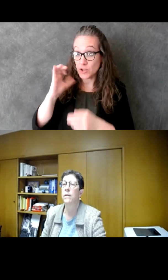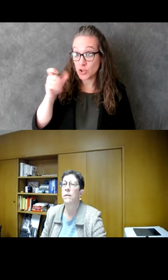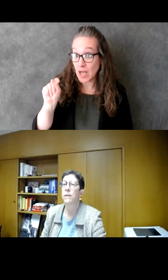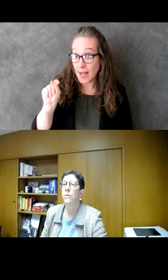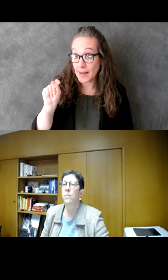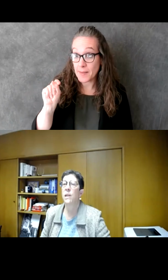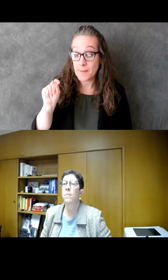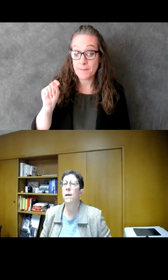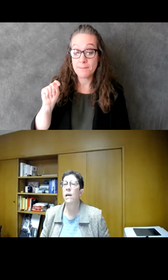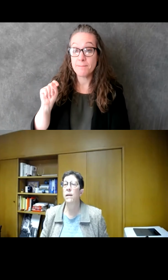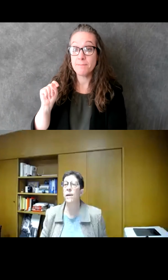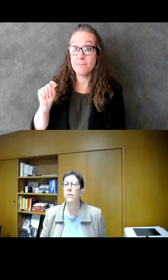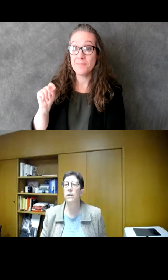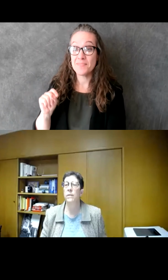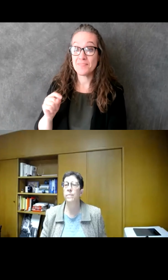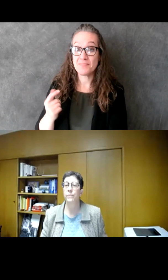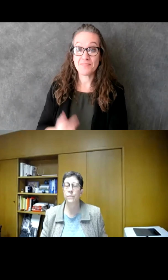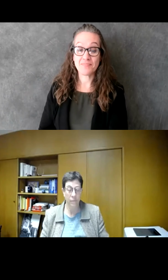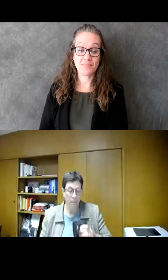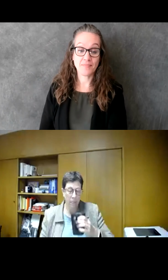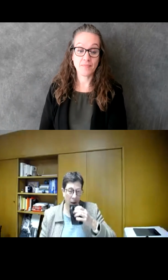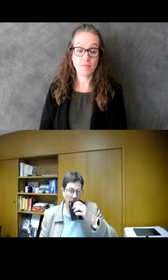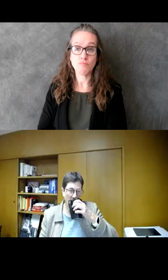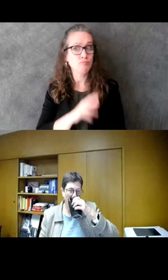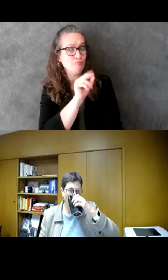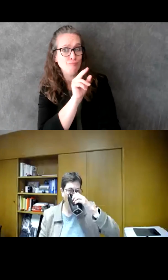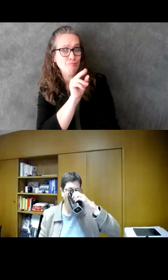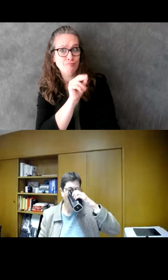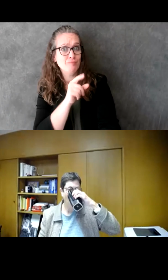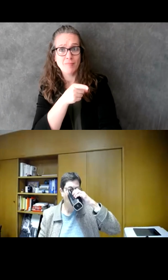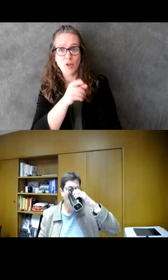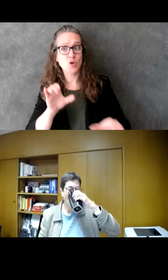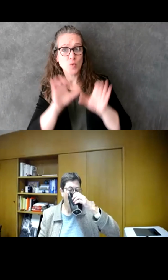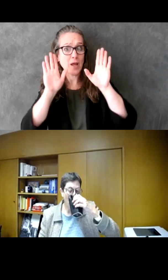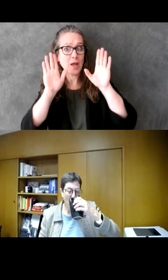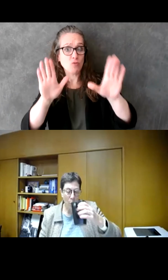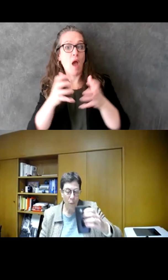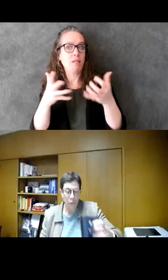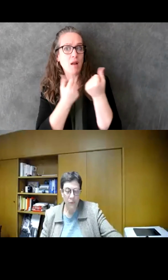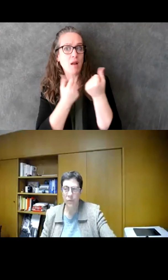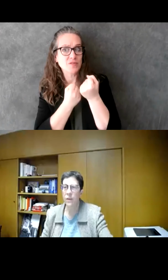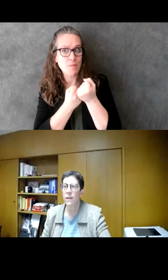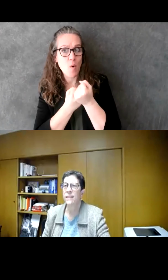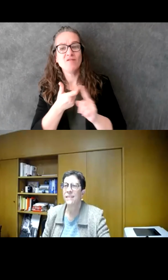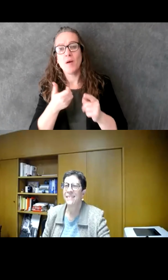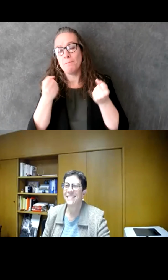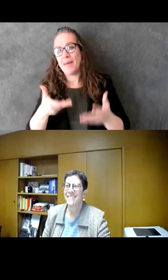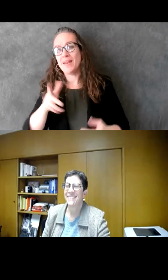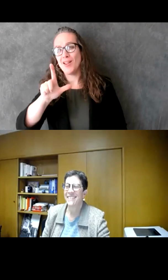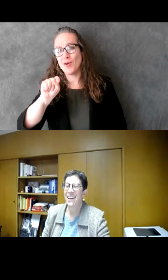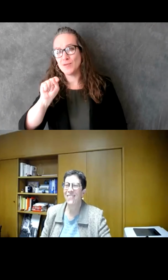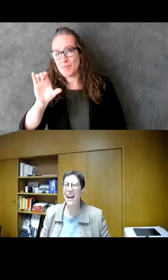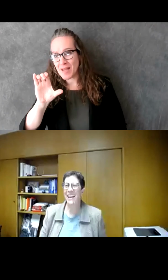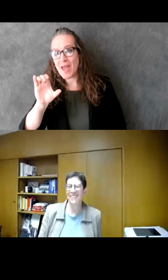to what I'm blahing about? No, you're doing a great job and a lot of support from your fellow long-term care ombudsman here for